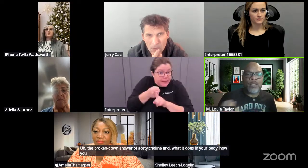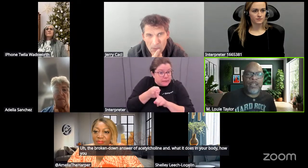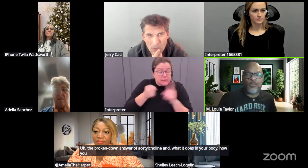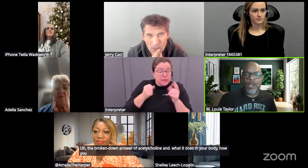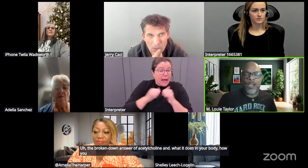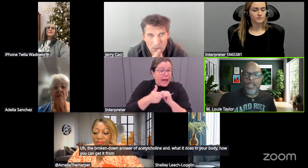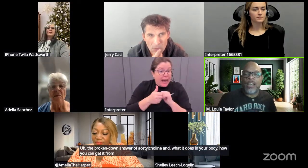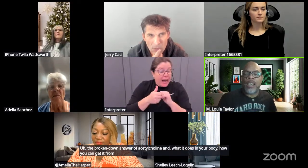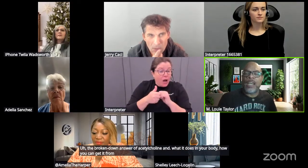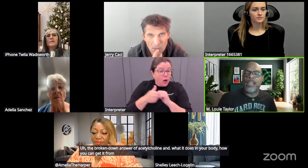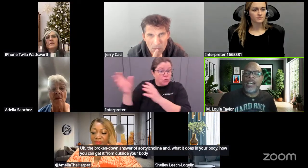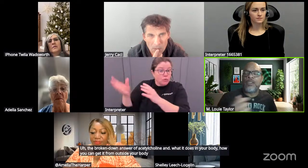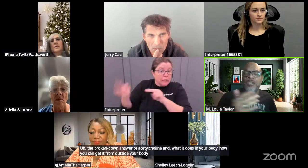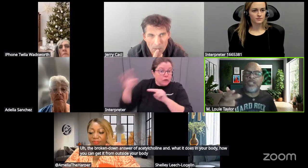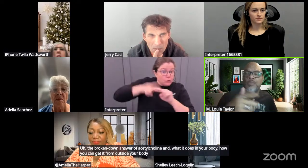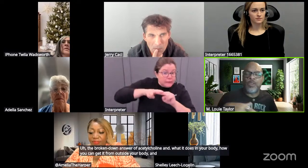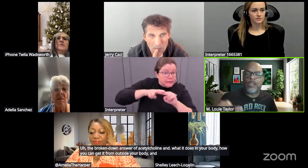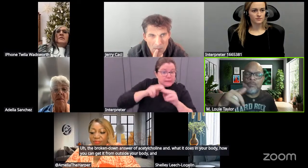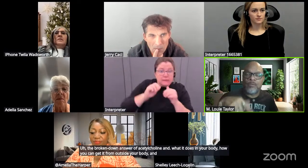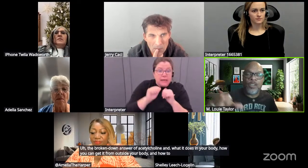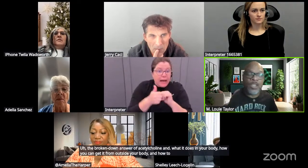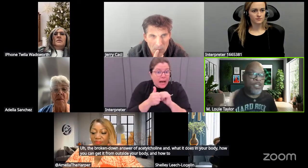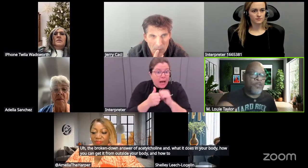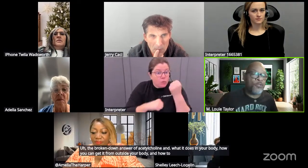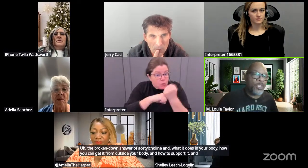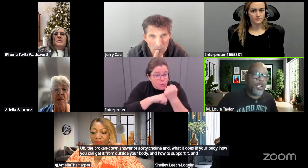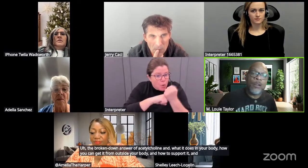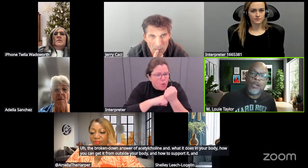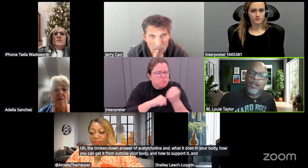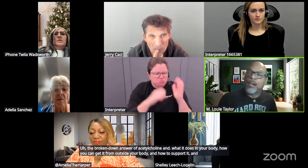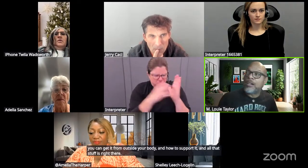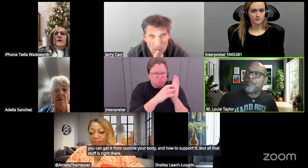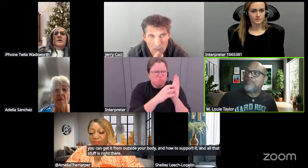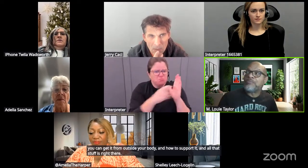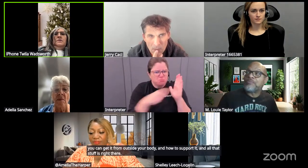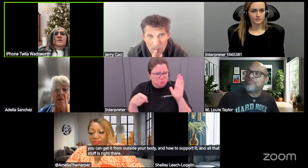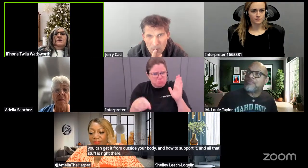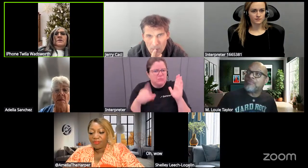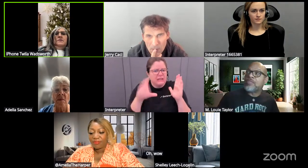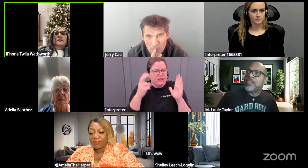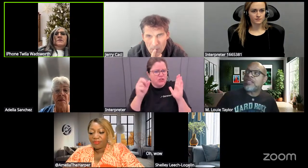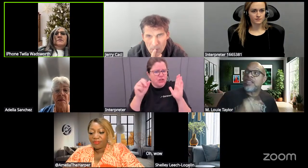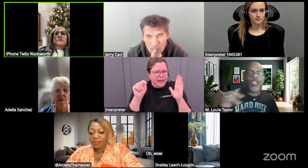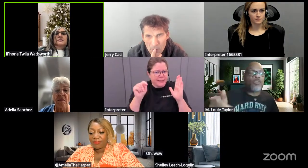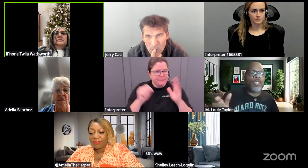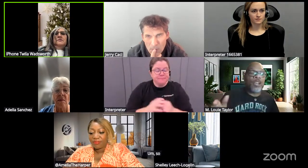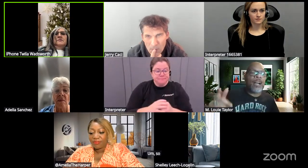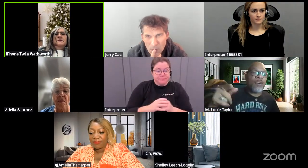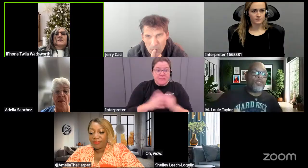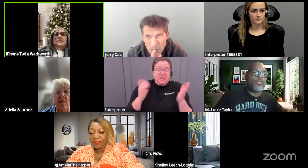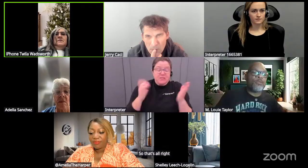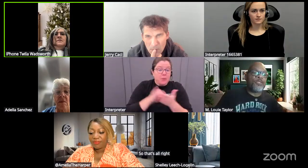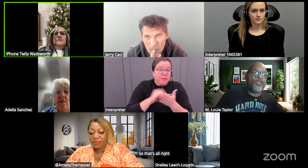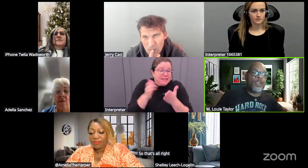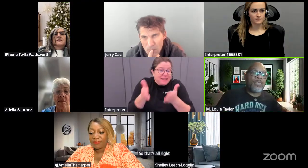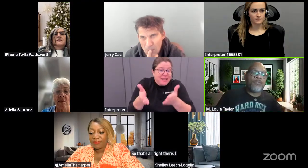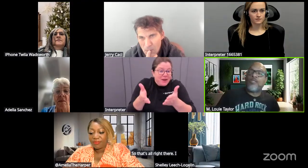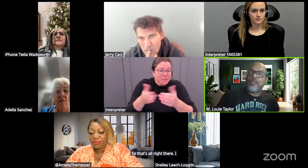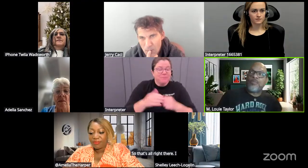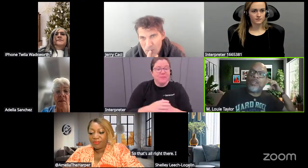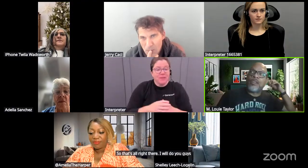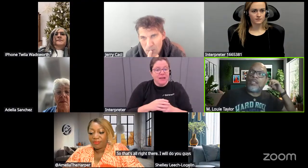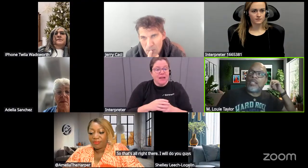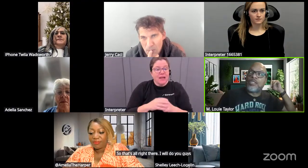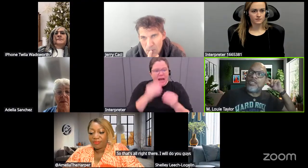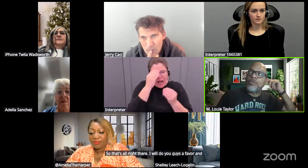it from outside your body, and how to support it, and all that stuff is right there. oh, Um, wow. so that's all right there. I will do you guys the favor